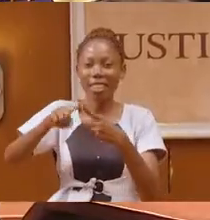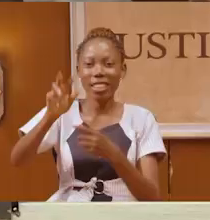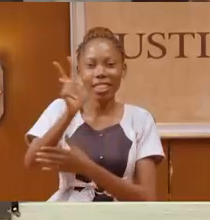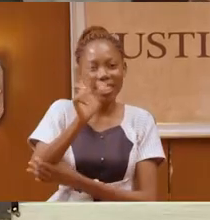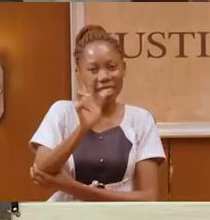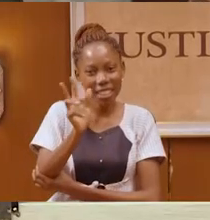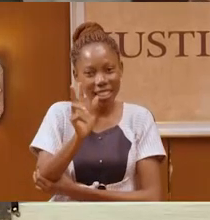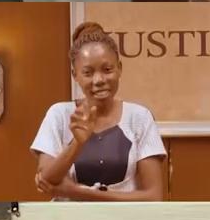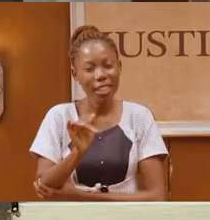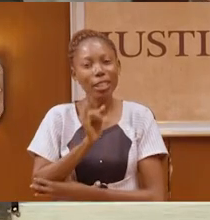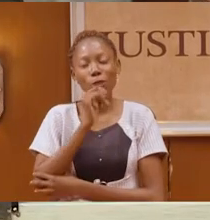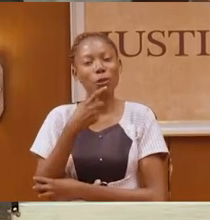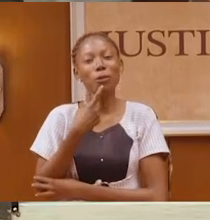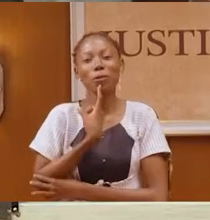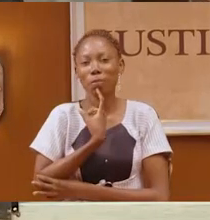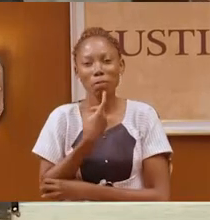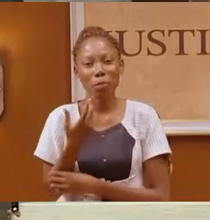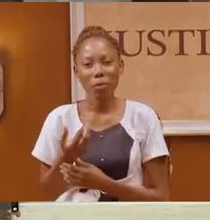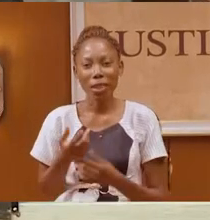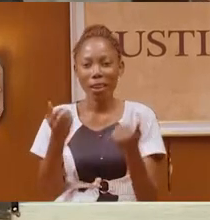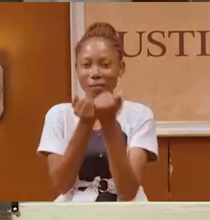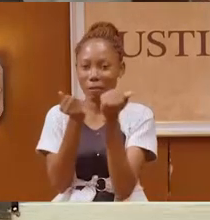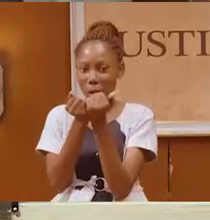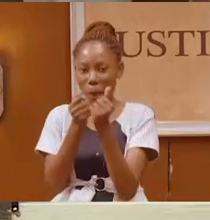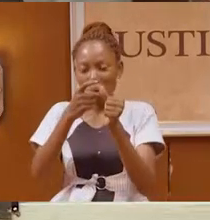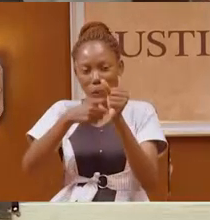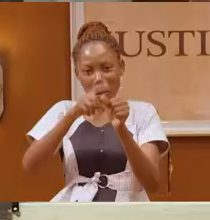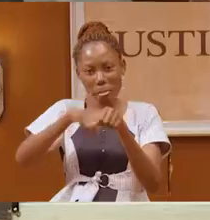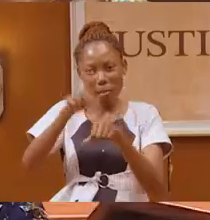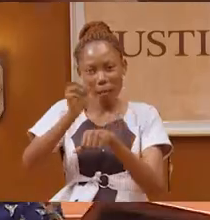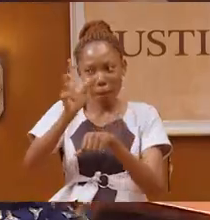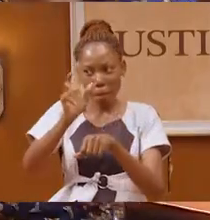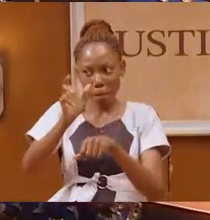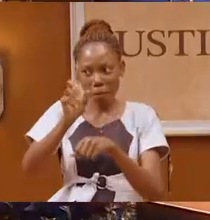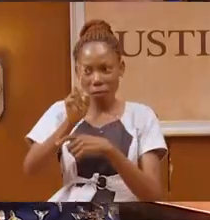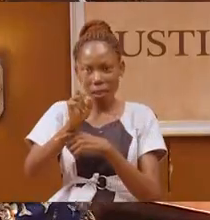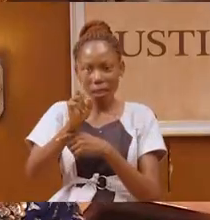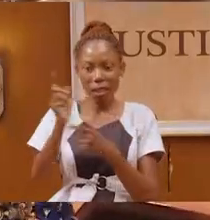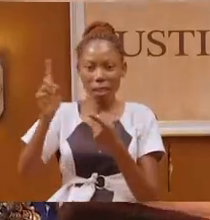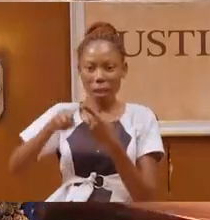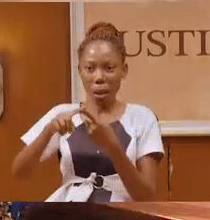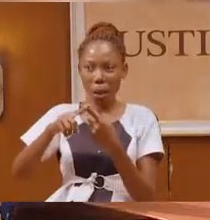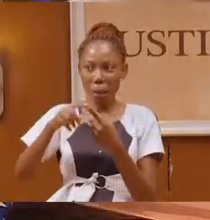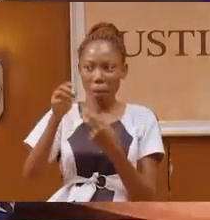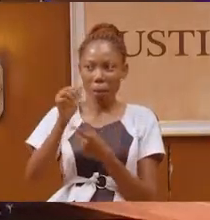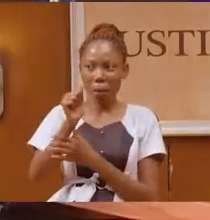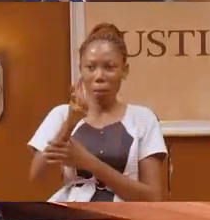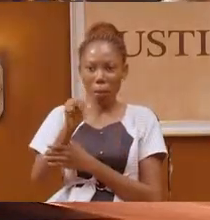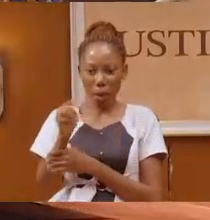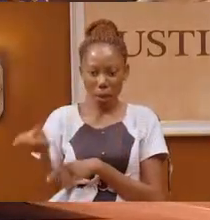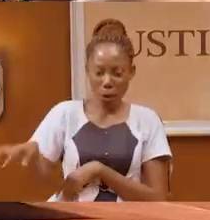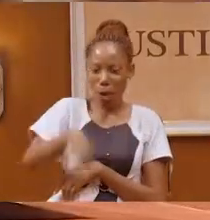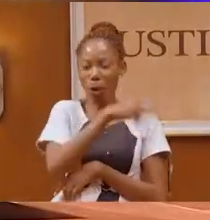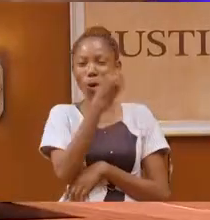They're not a laughing matter. It's a serious issue. They will fight from 11 o'clock to 3:30 in the morning. Wait, you make it 3:30. All of them go to sleep.